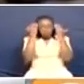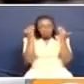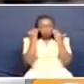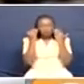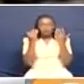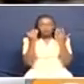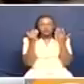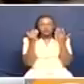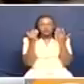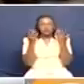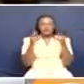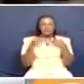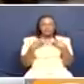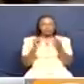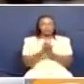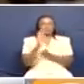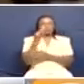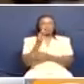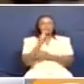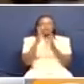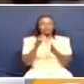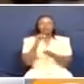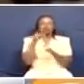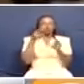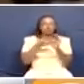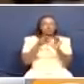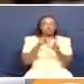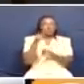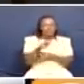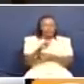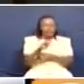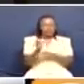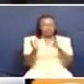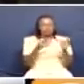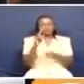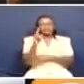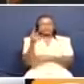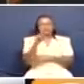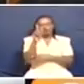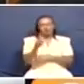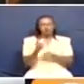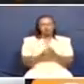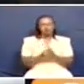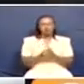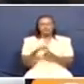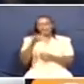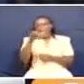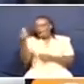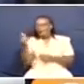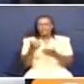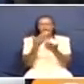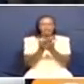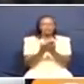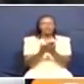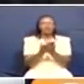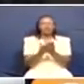respondent should not participate in this. Secondly, my lord, that application is premised on a